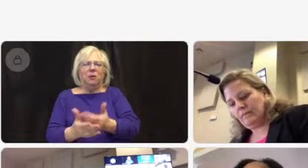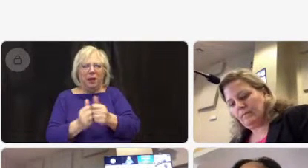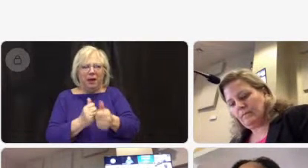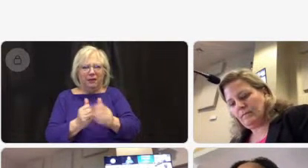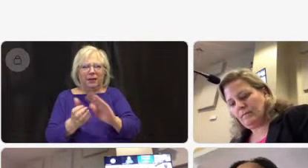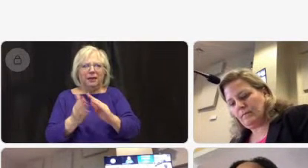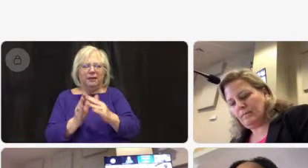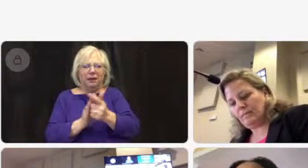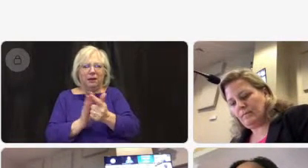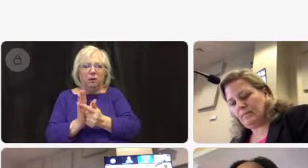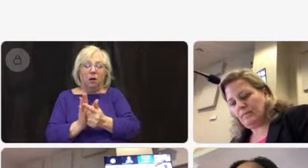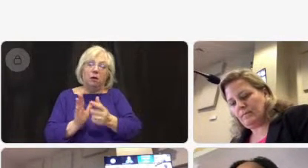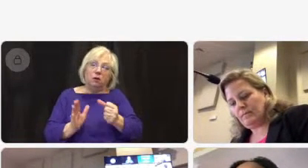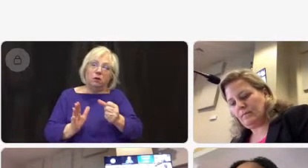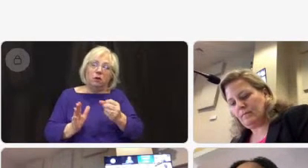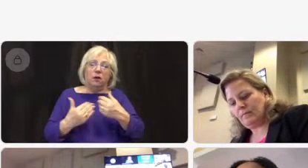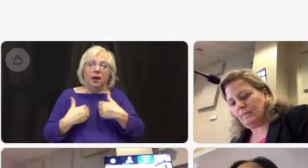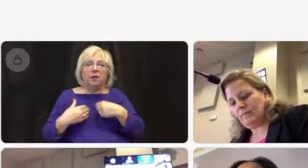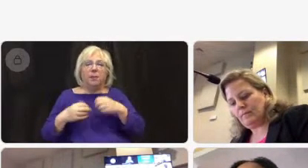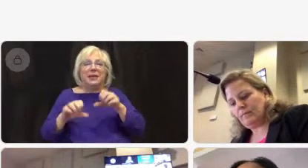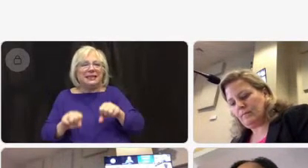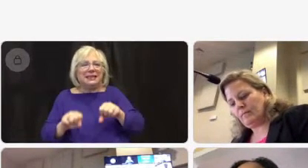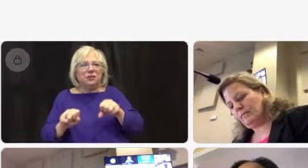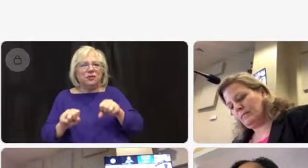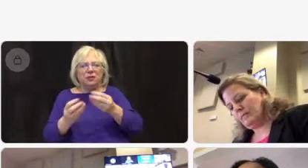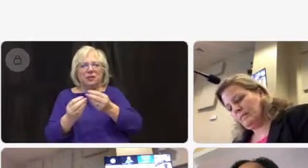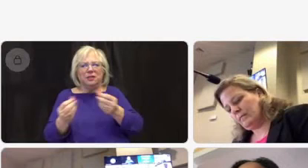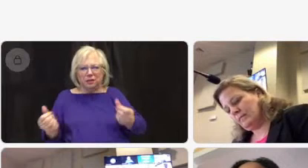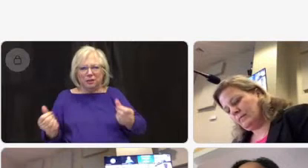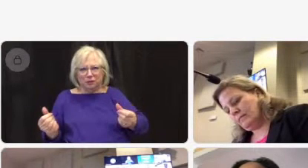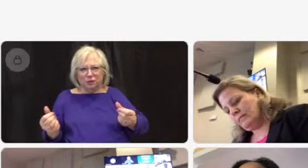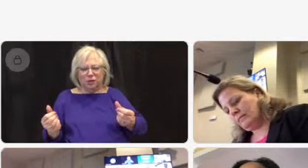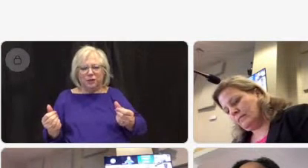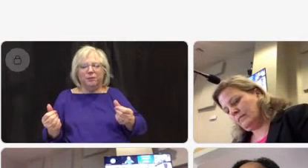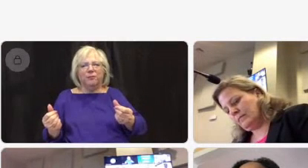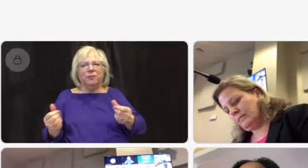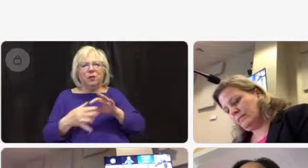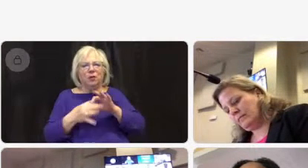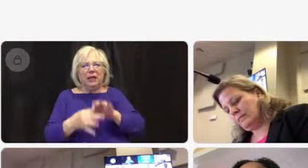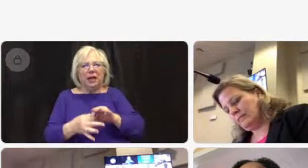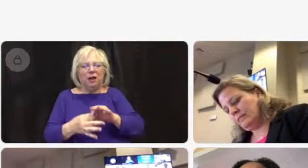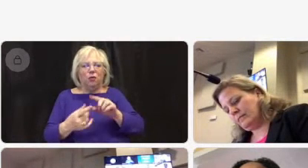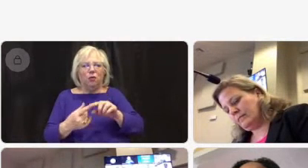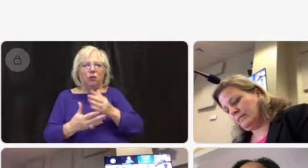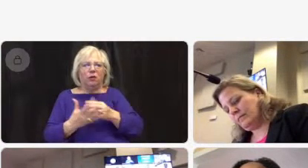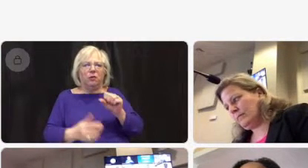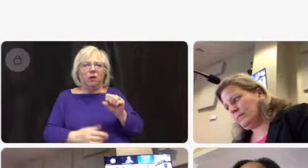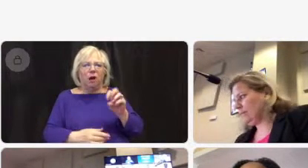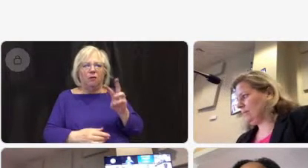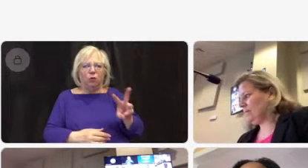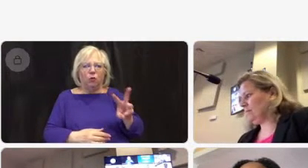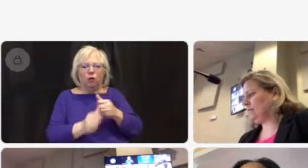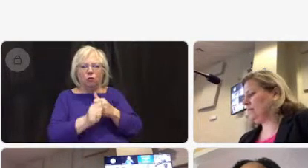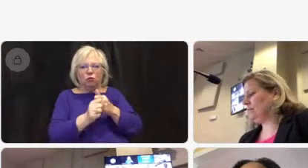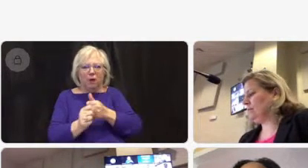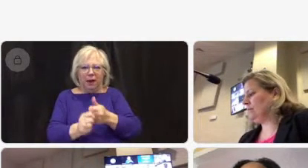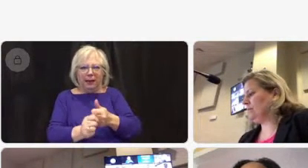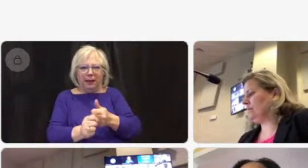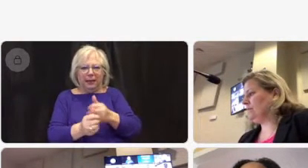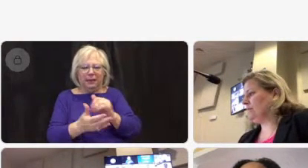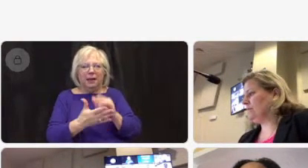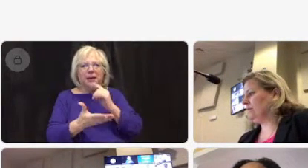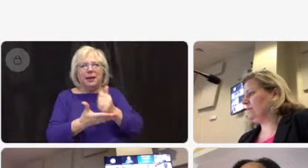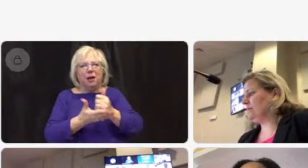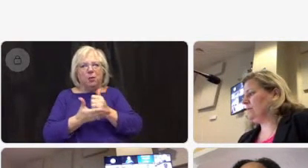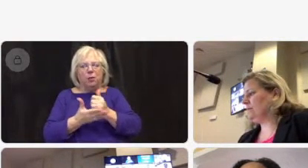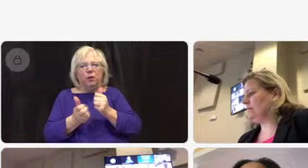there's a potential solution as it relates to some software tracking that can kind of help us with